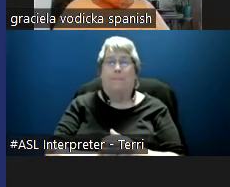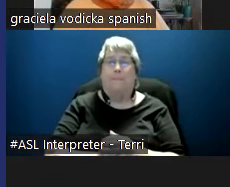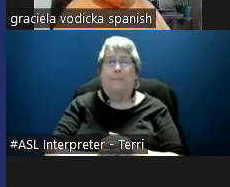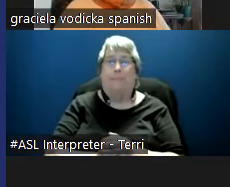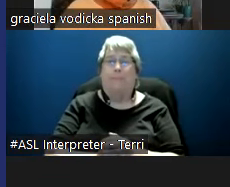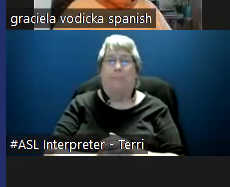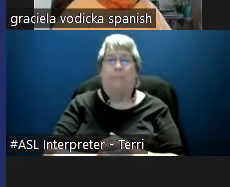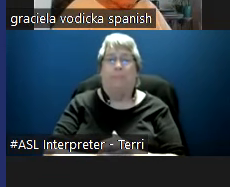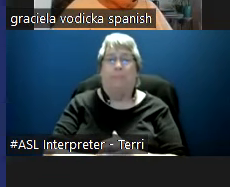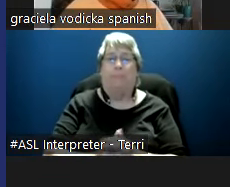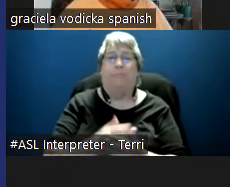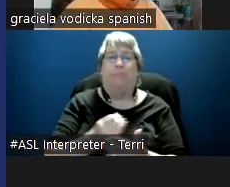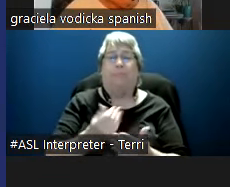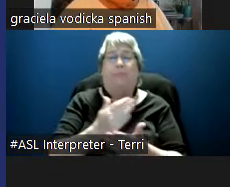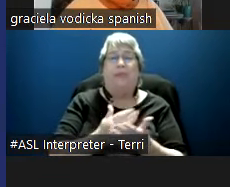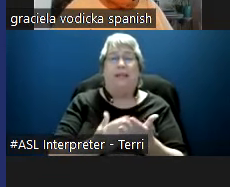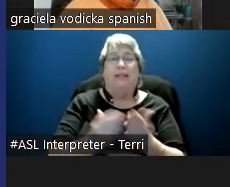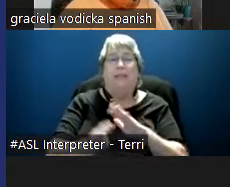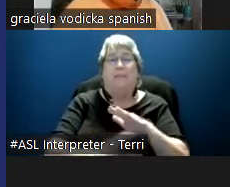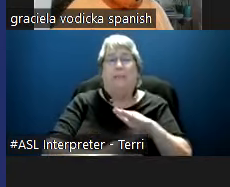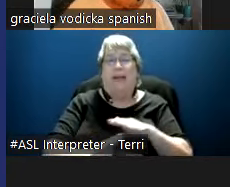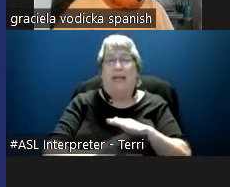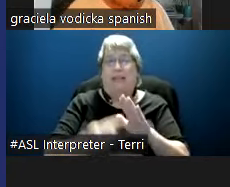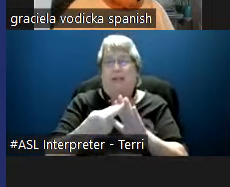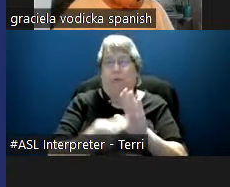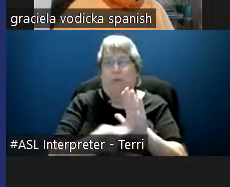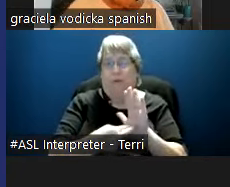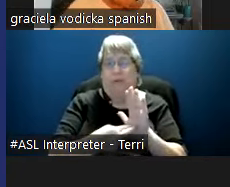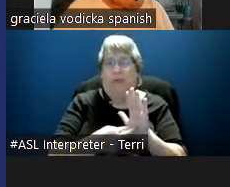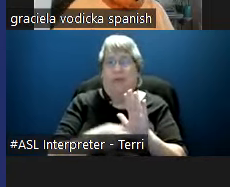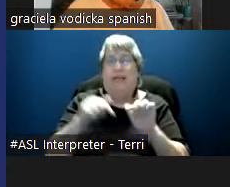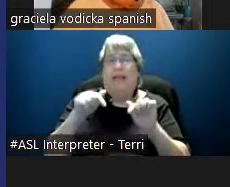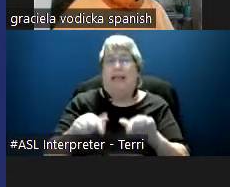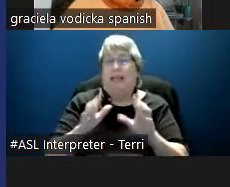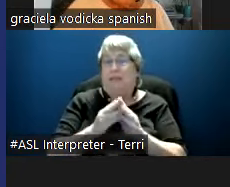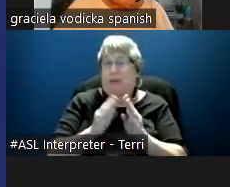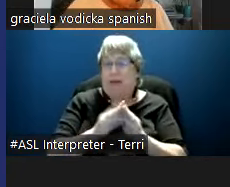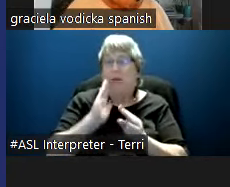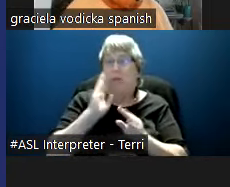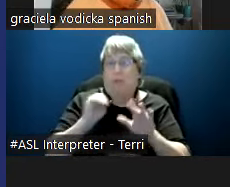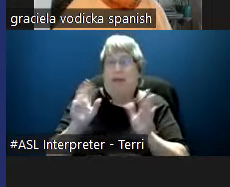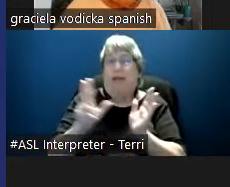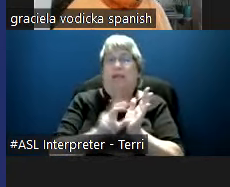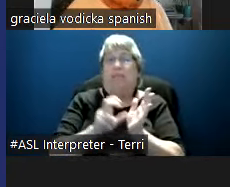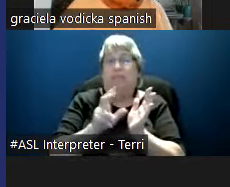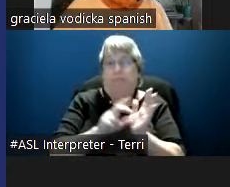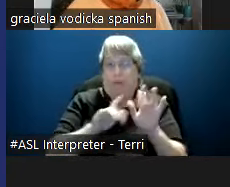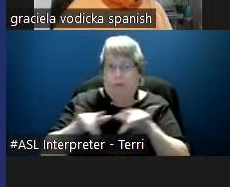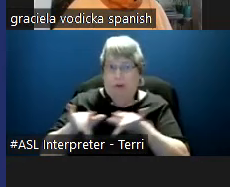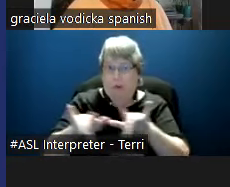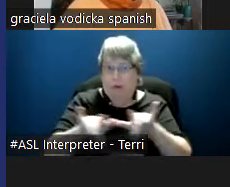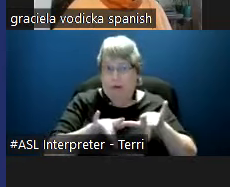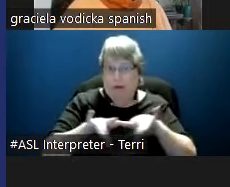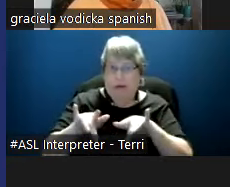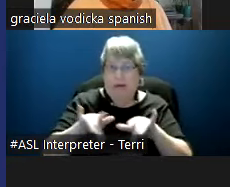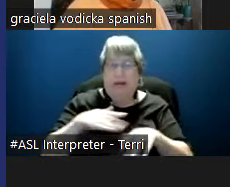And here are just some ground rules. Just a reminder that this meeting will be recorded. We do ask that you do not